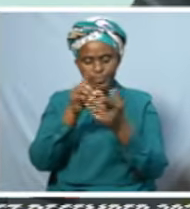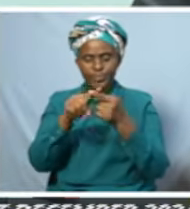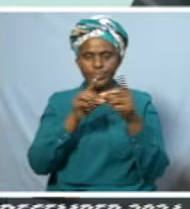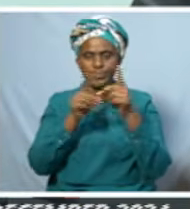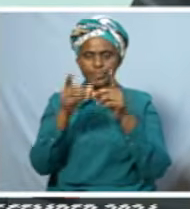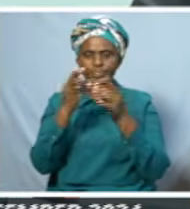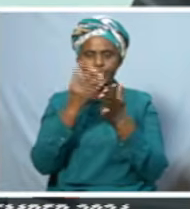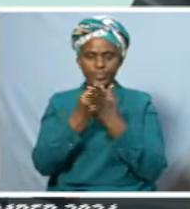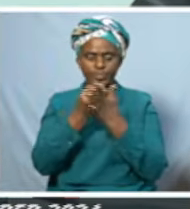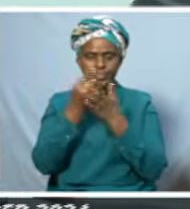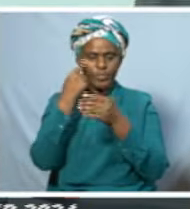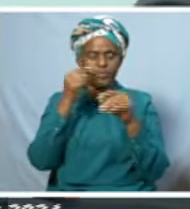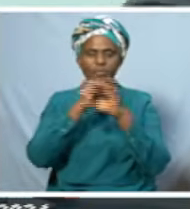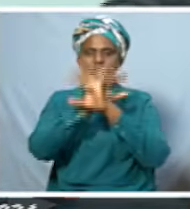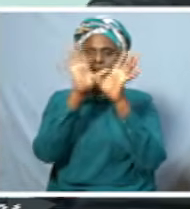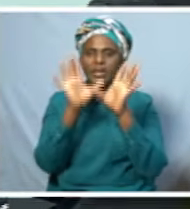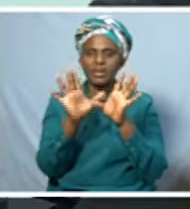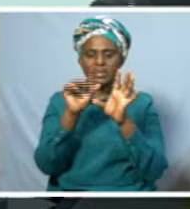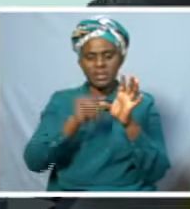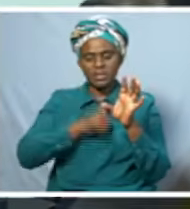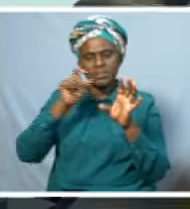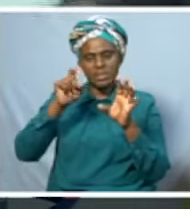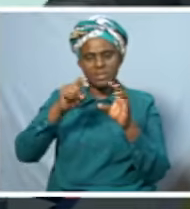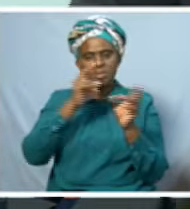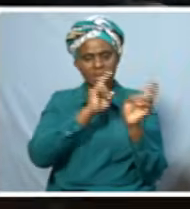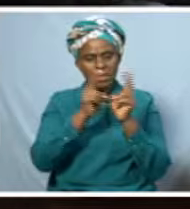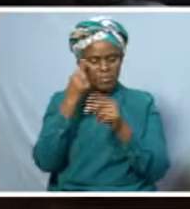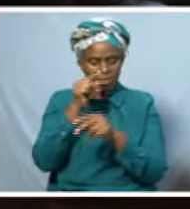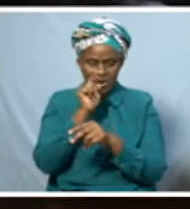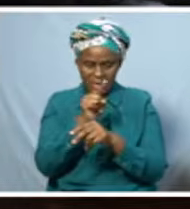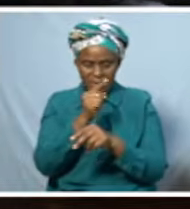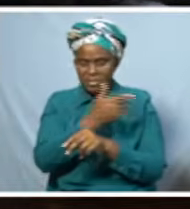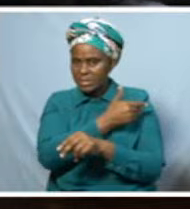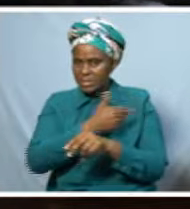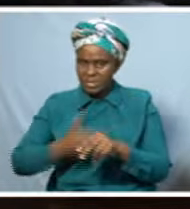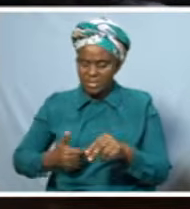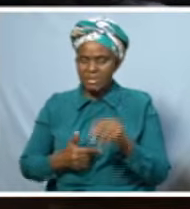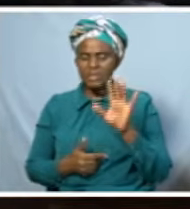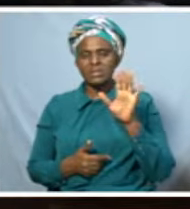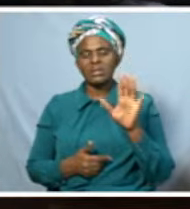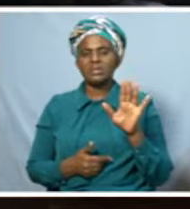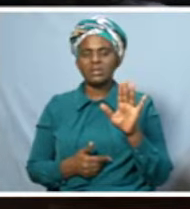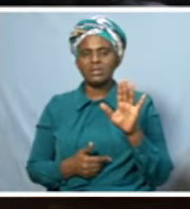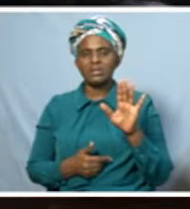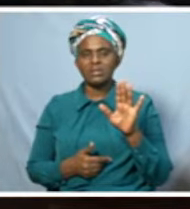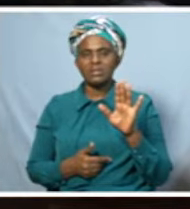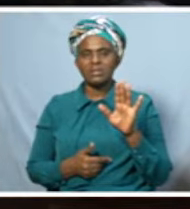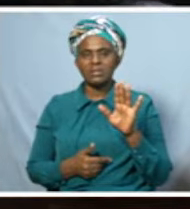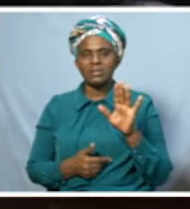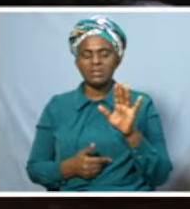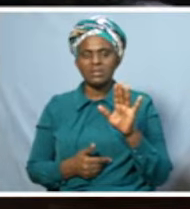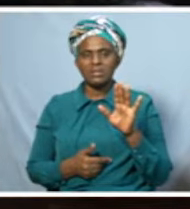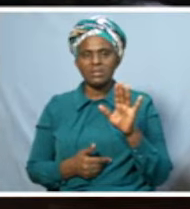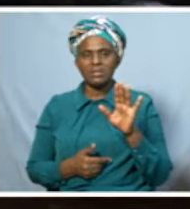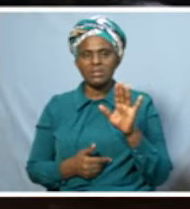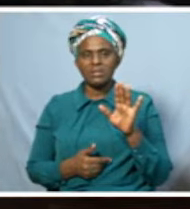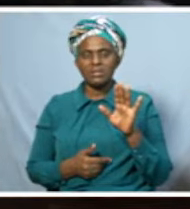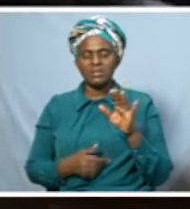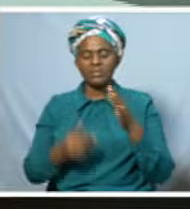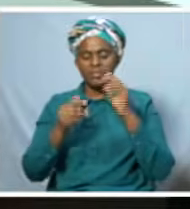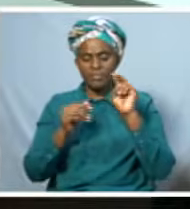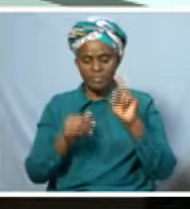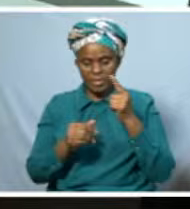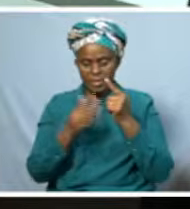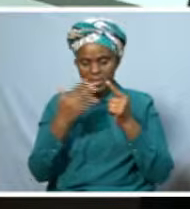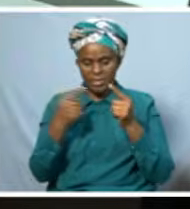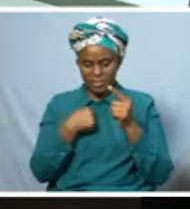for clarification. Yeah, we need an answer for this serious. Yes, thank you, Chair. Director of Finance. First things